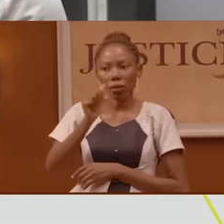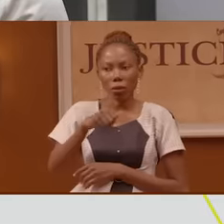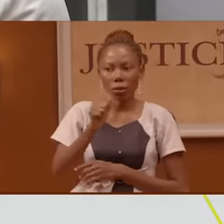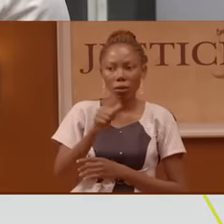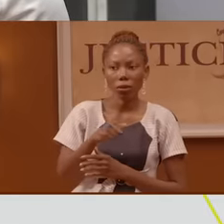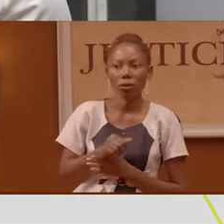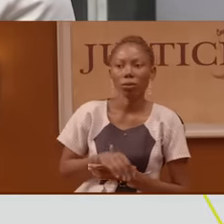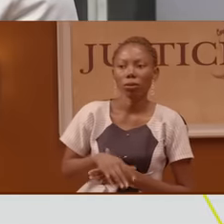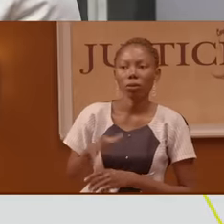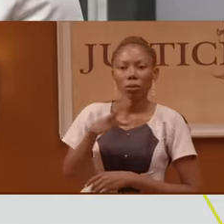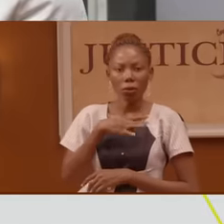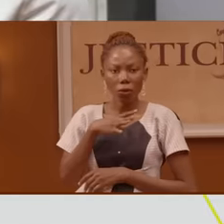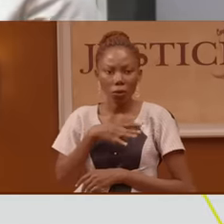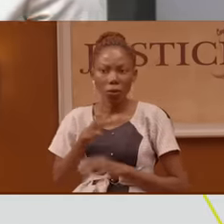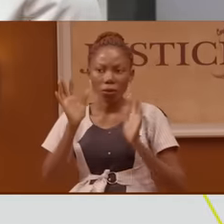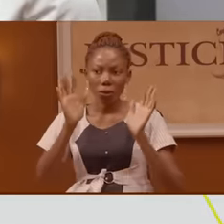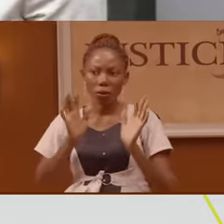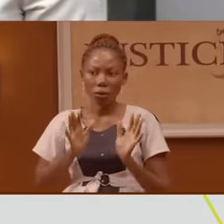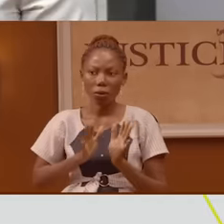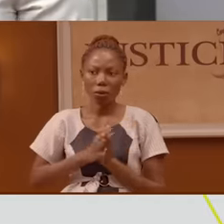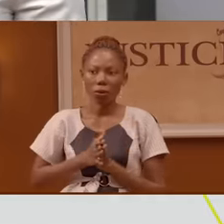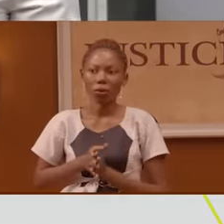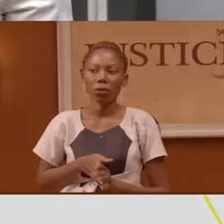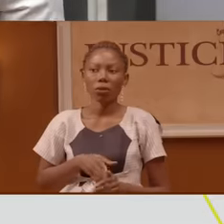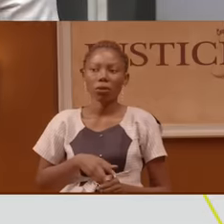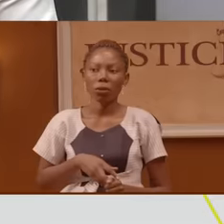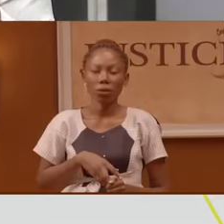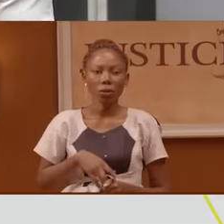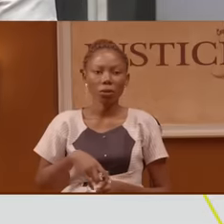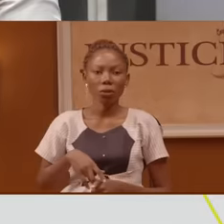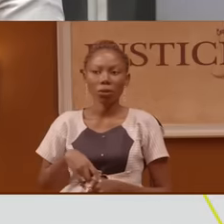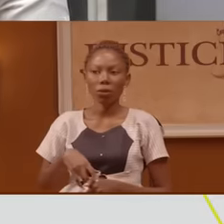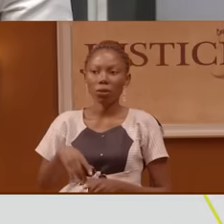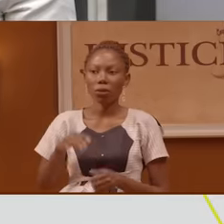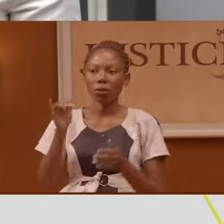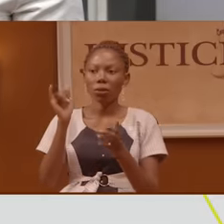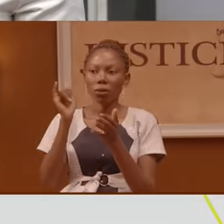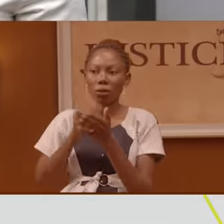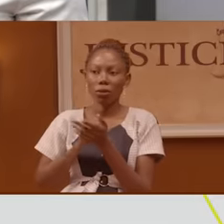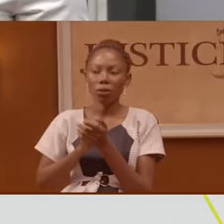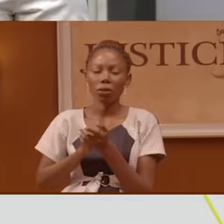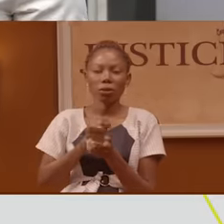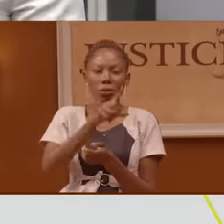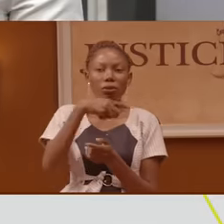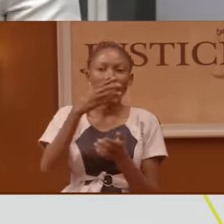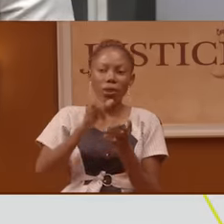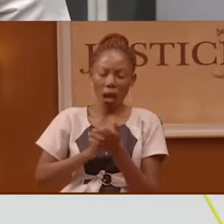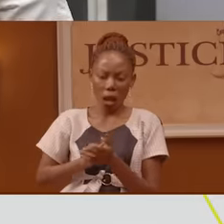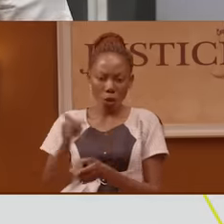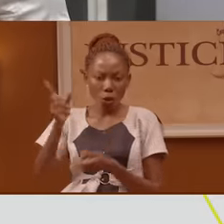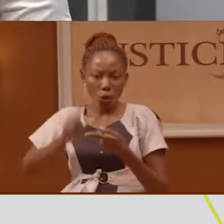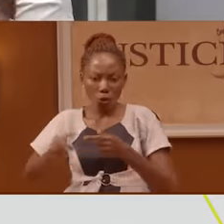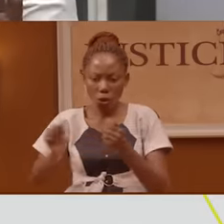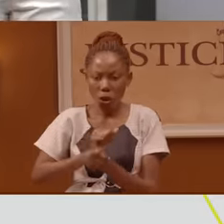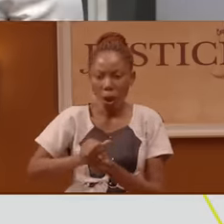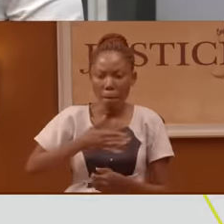pregnant. That, this is miraculous. I say, that one to ruin his life. That was in his words that I want to ruin his life,